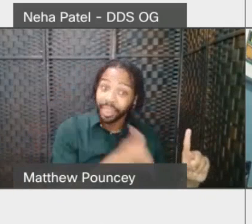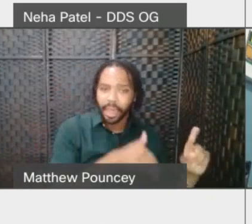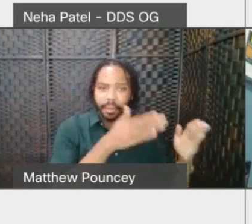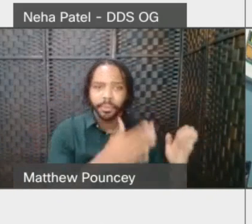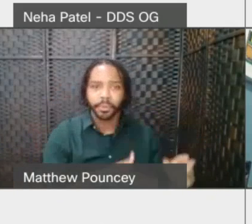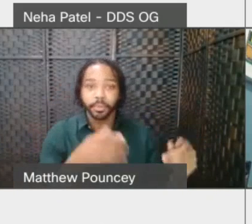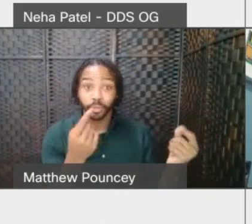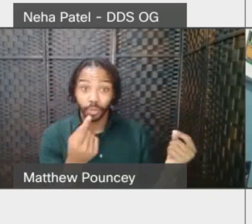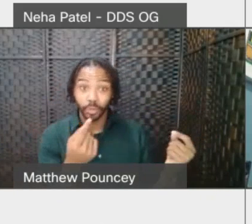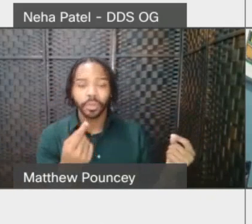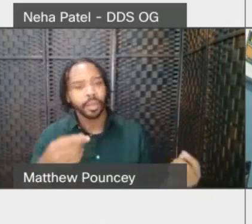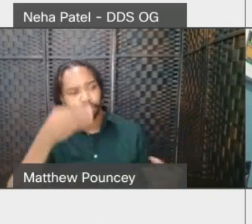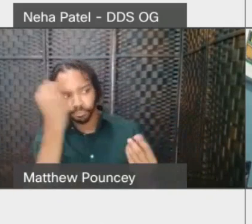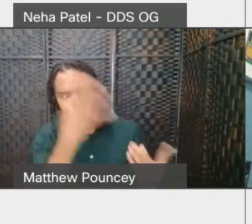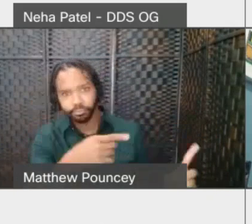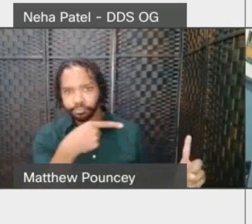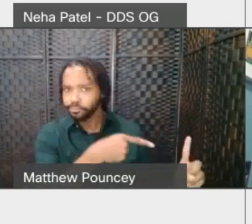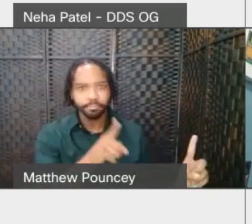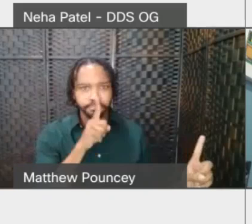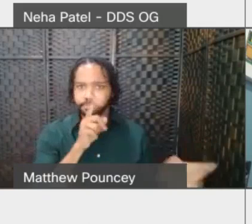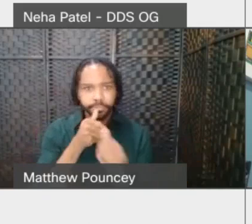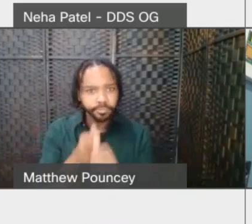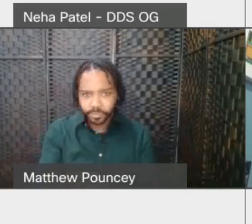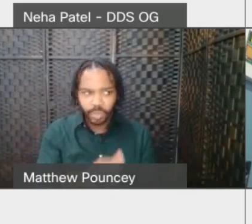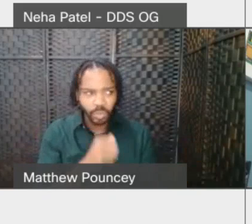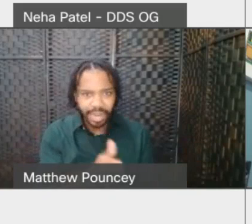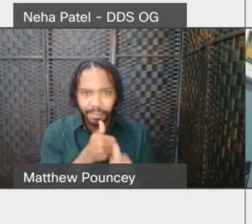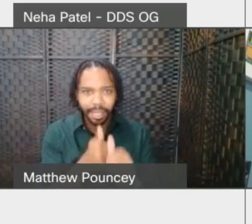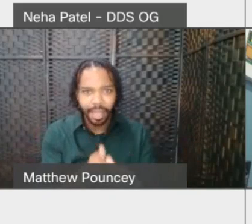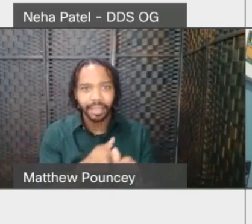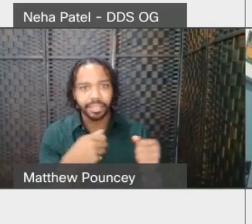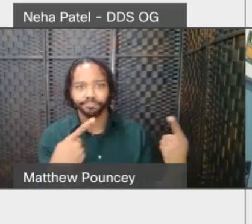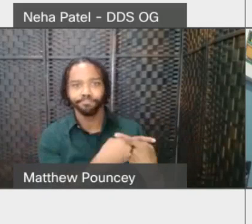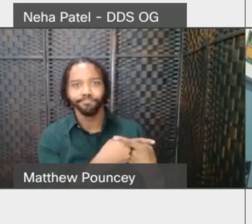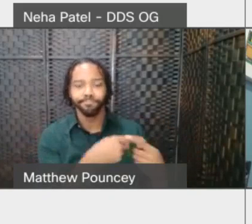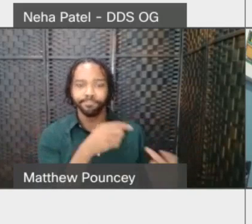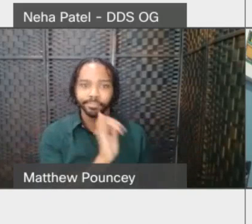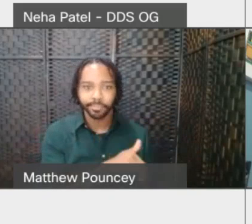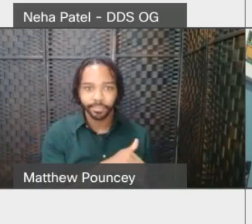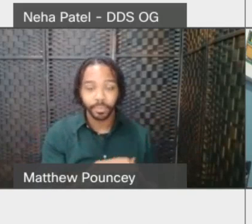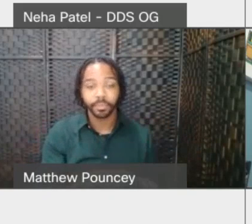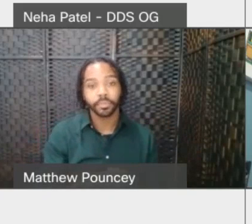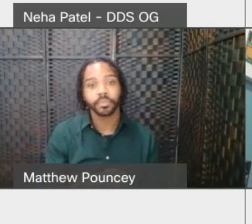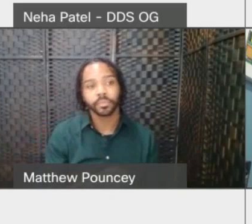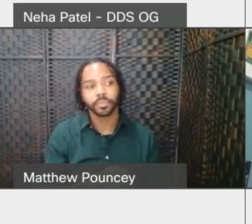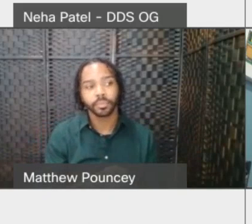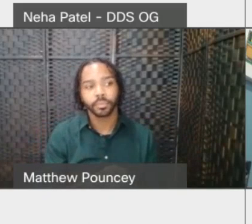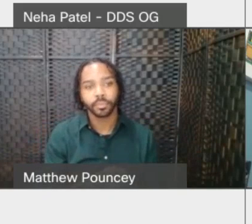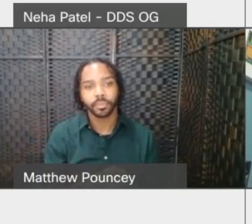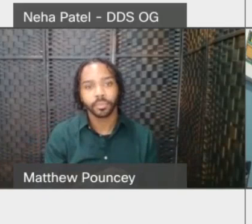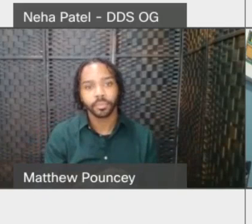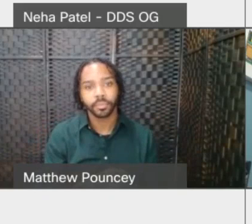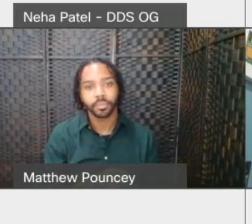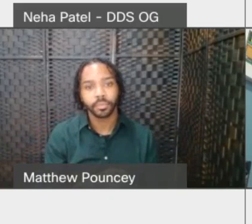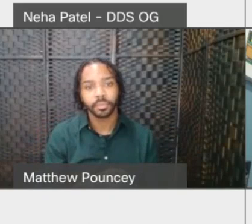receive notification that they're not in compliance with it. it's under the same,